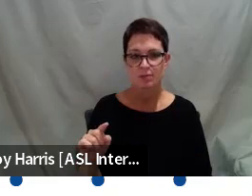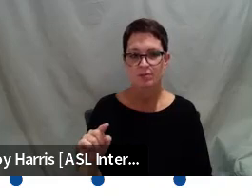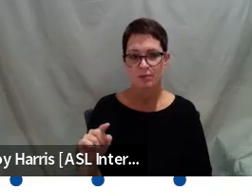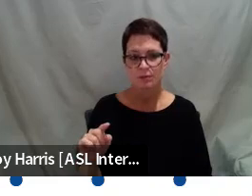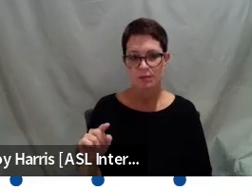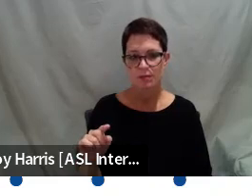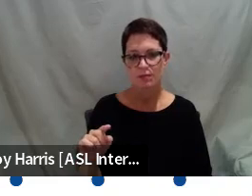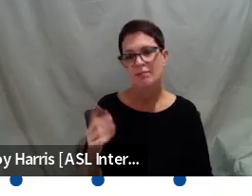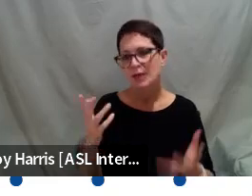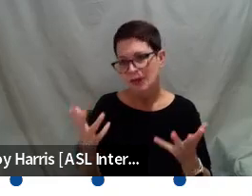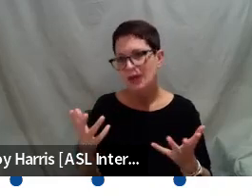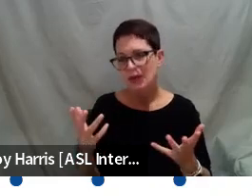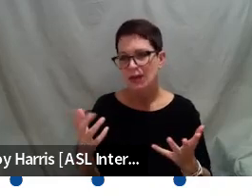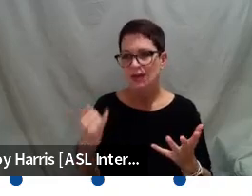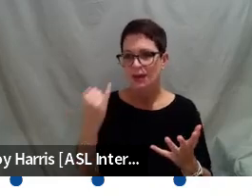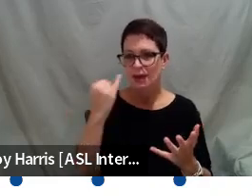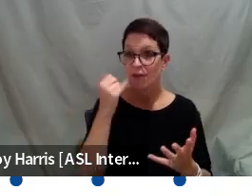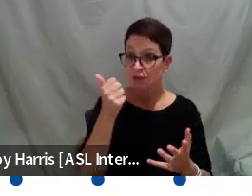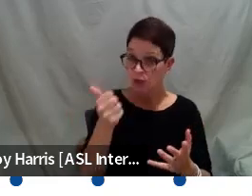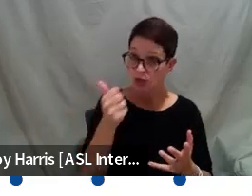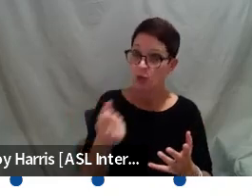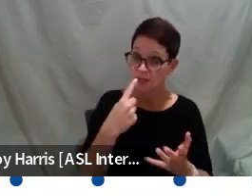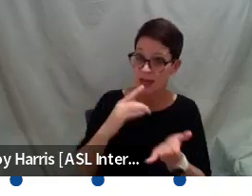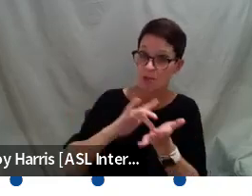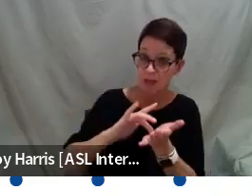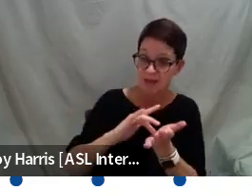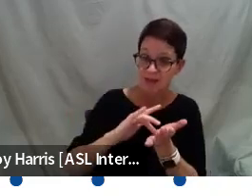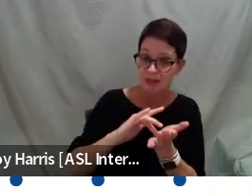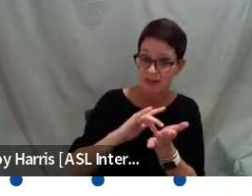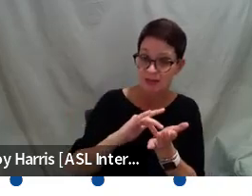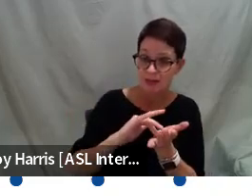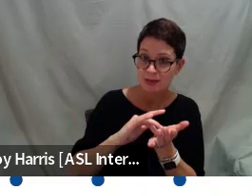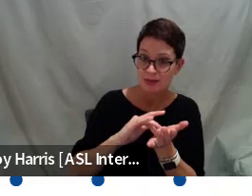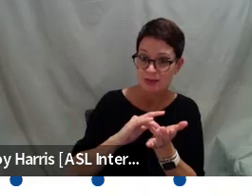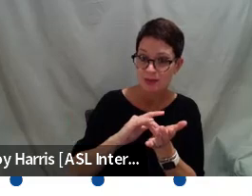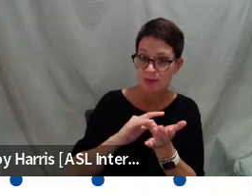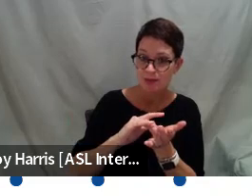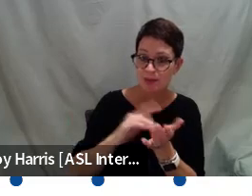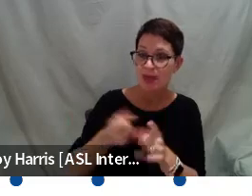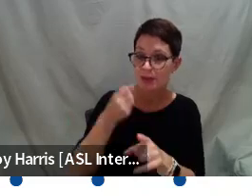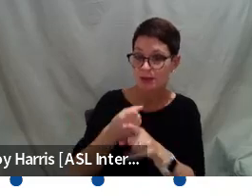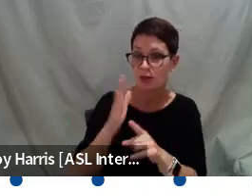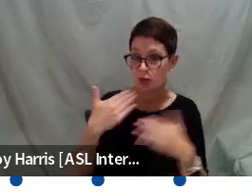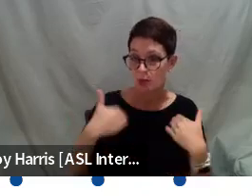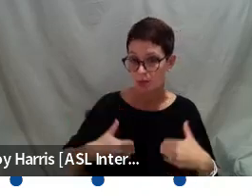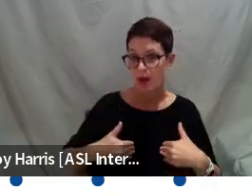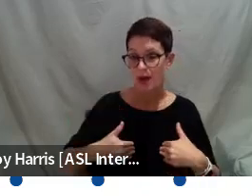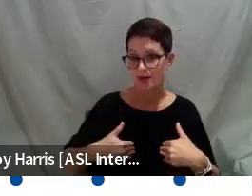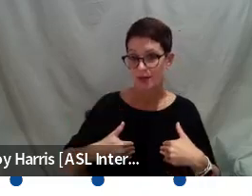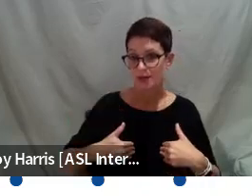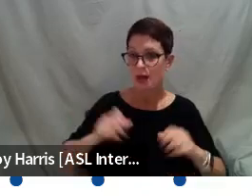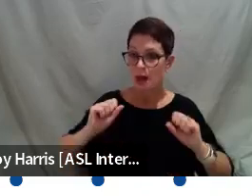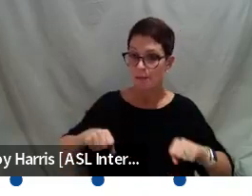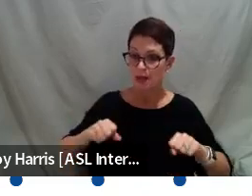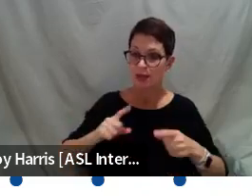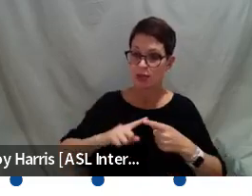so if you are someone who does take medications like this, it can affect your body's response to